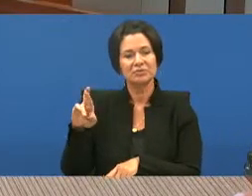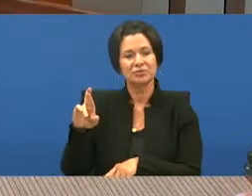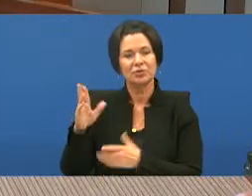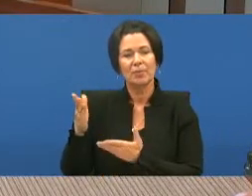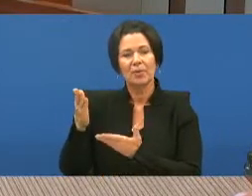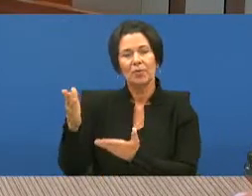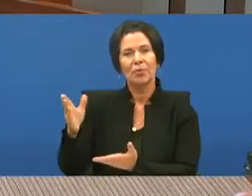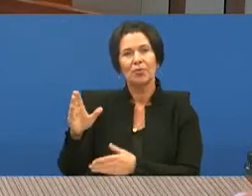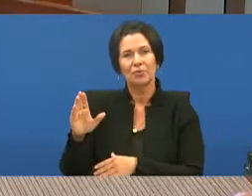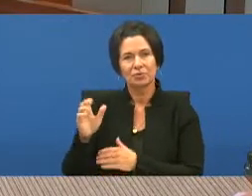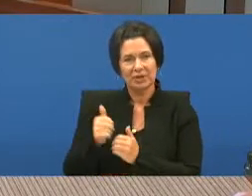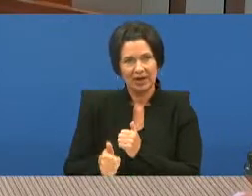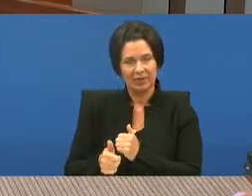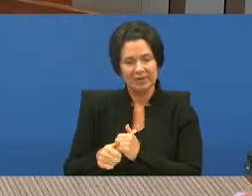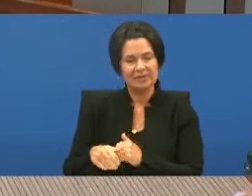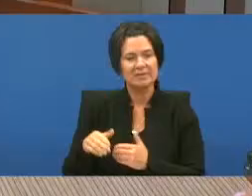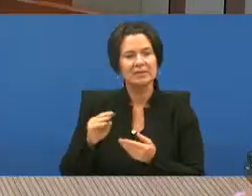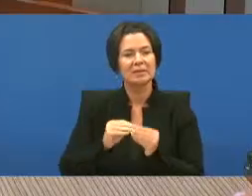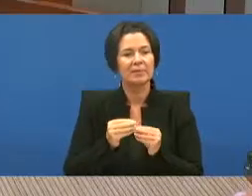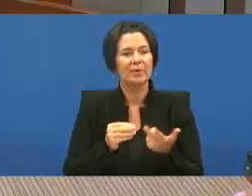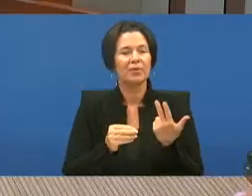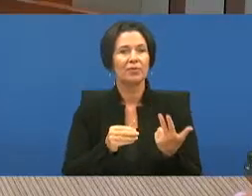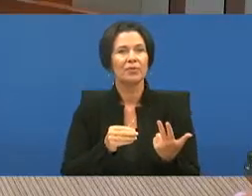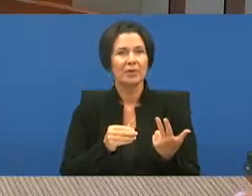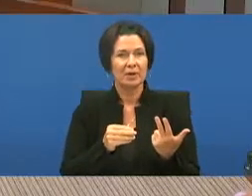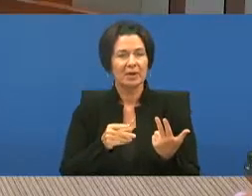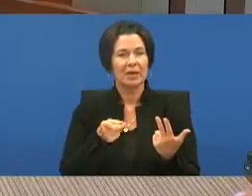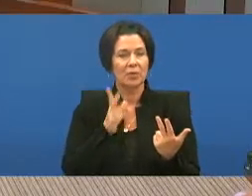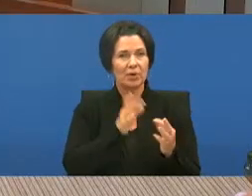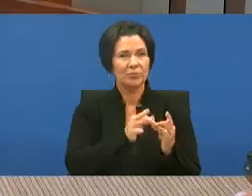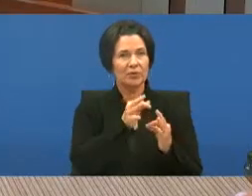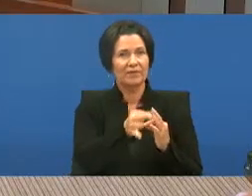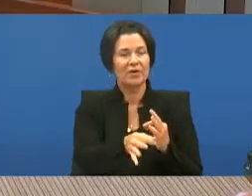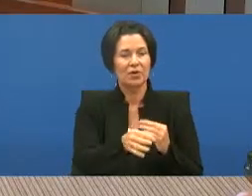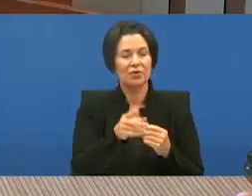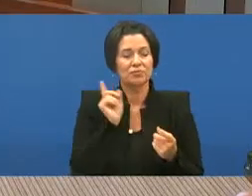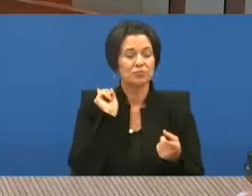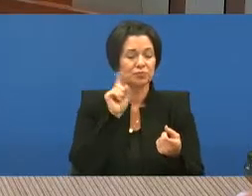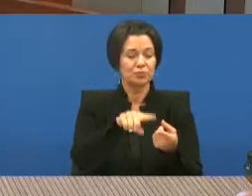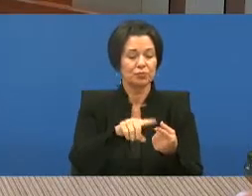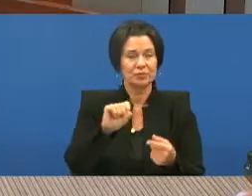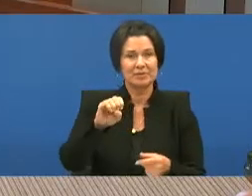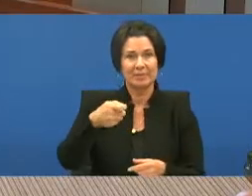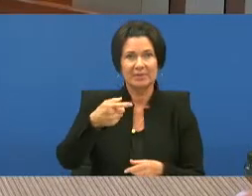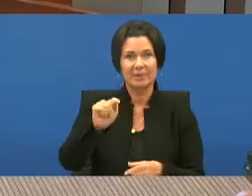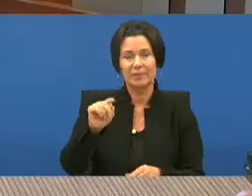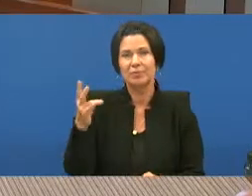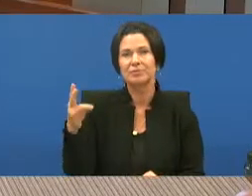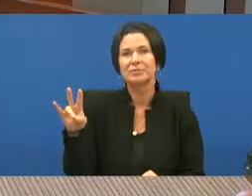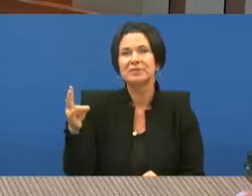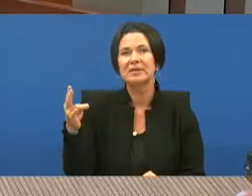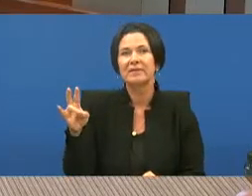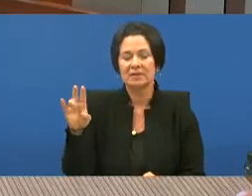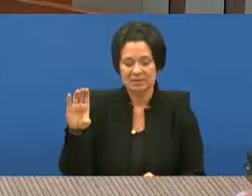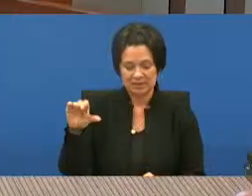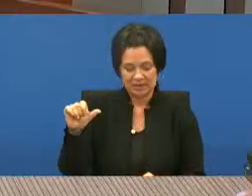carries. Item 3, there's a request to defer this one as well to September 17th. Case